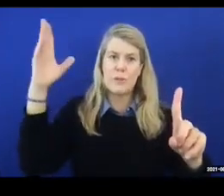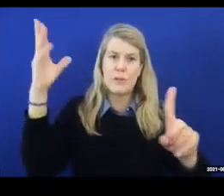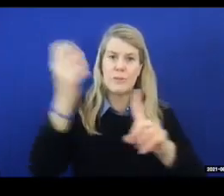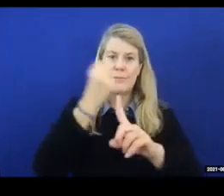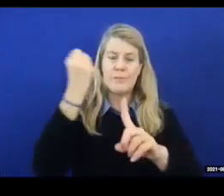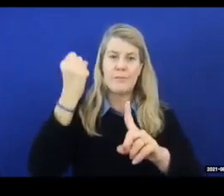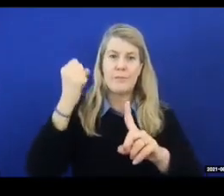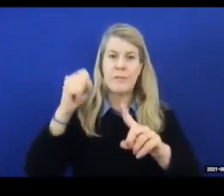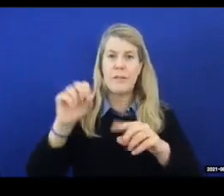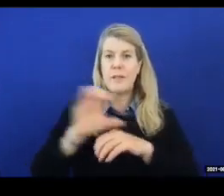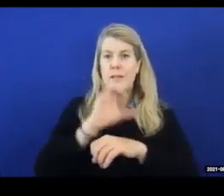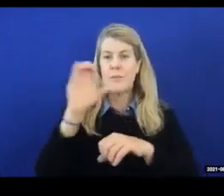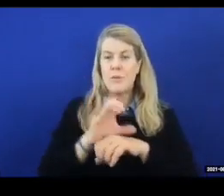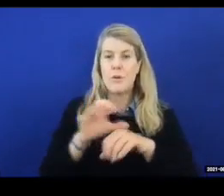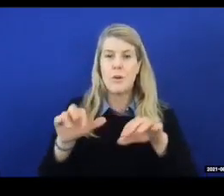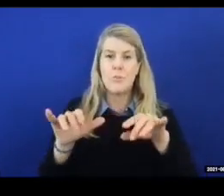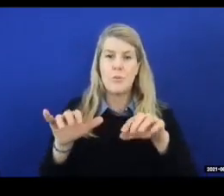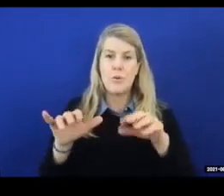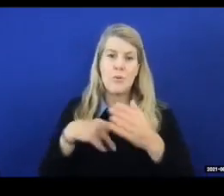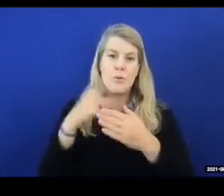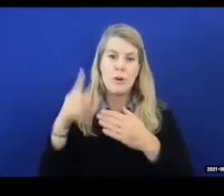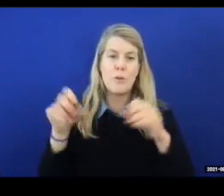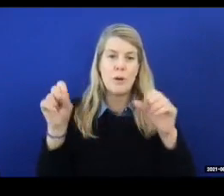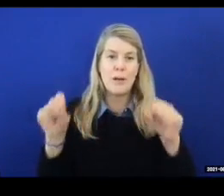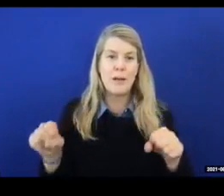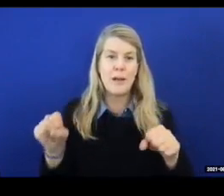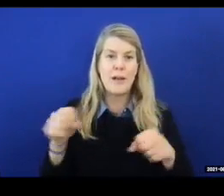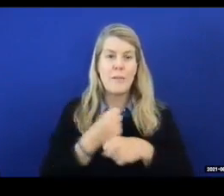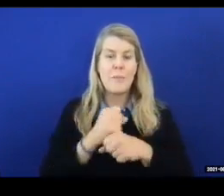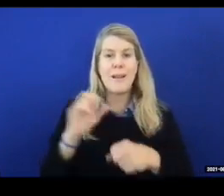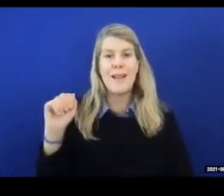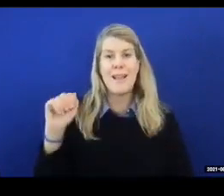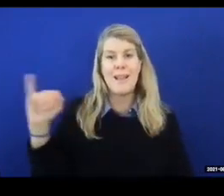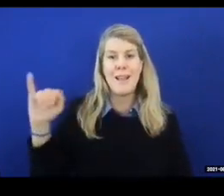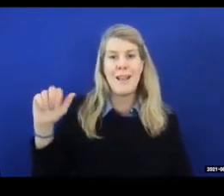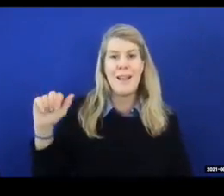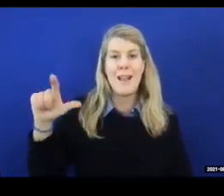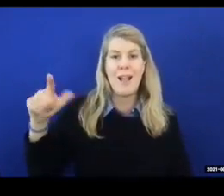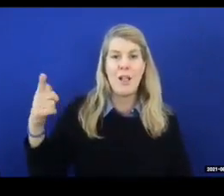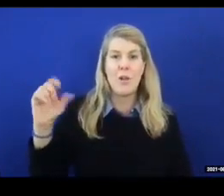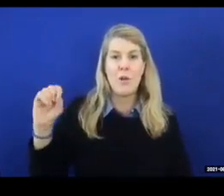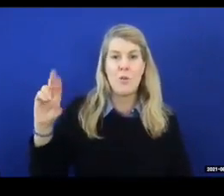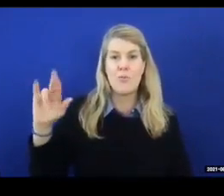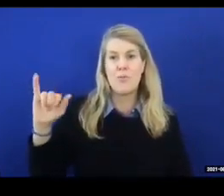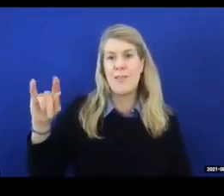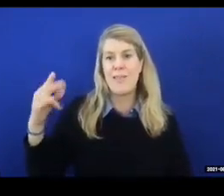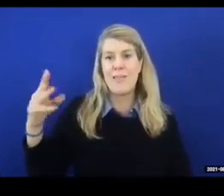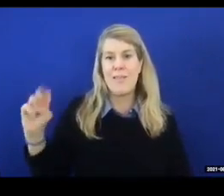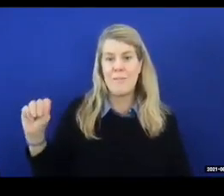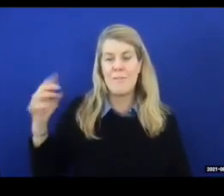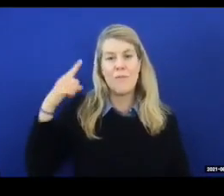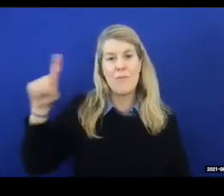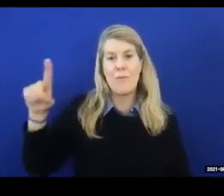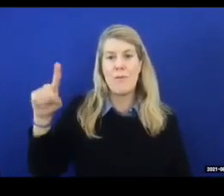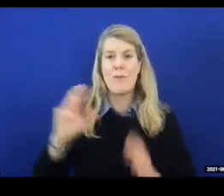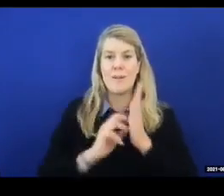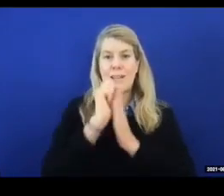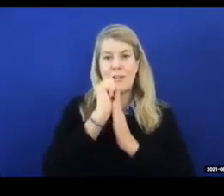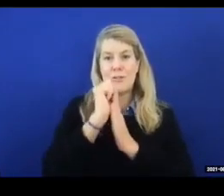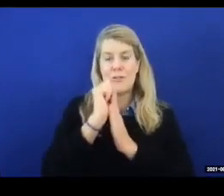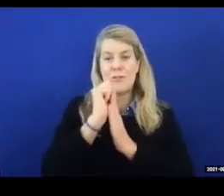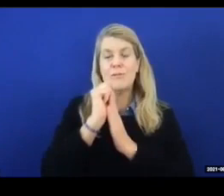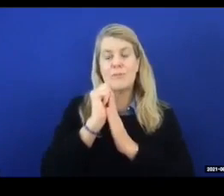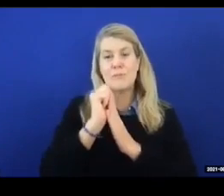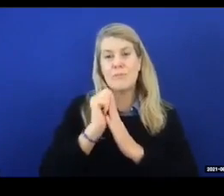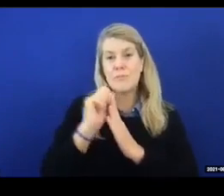achieve as a computer programmer who could actually develop AI algorithms for cancer diagnosis. I want people to